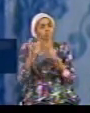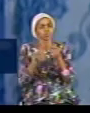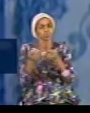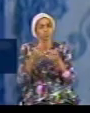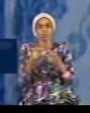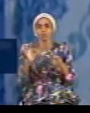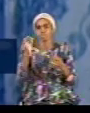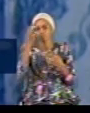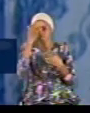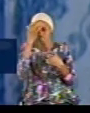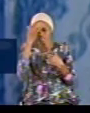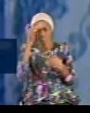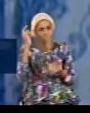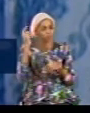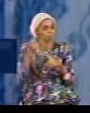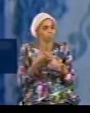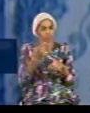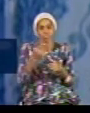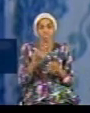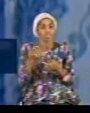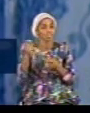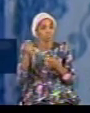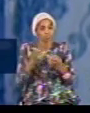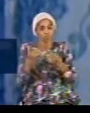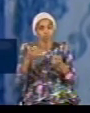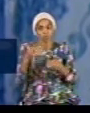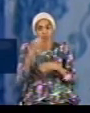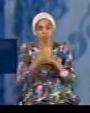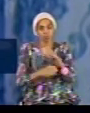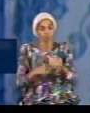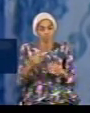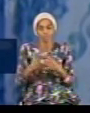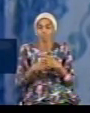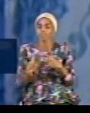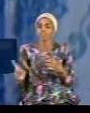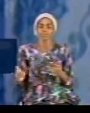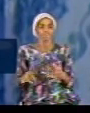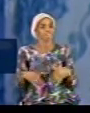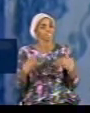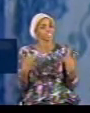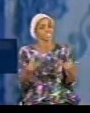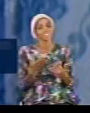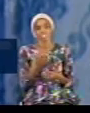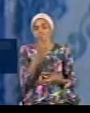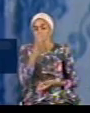suffering, gone. Now, exchange of baton.